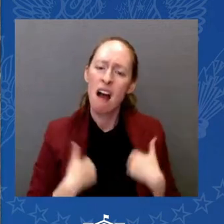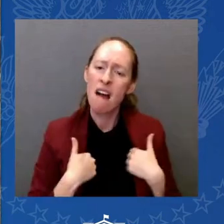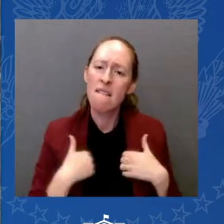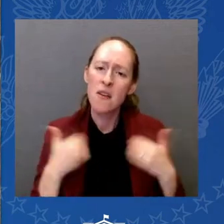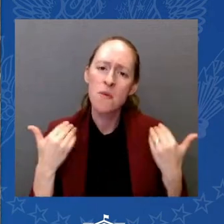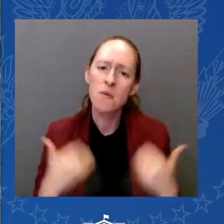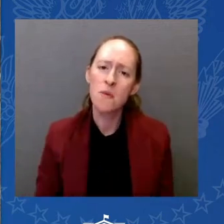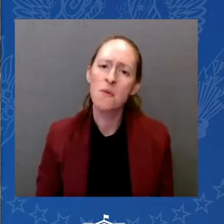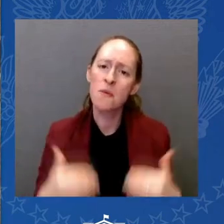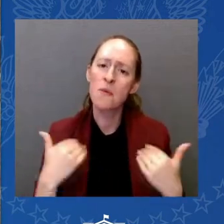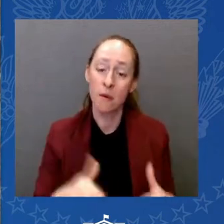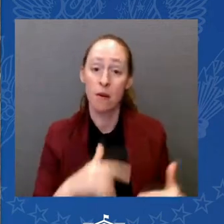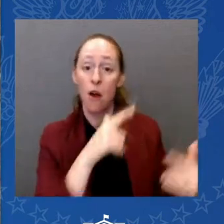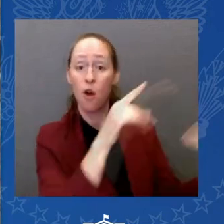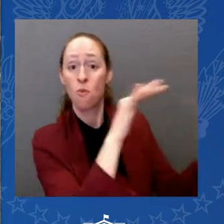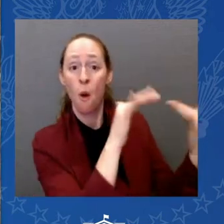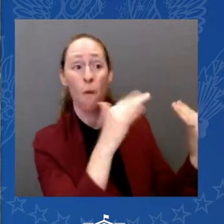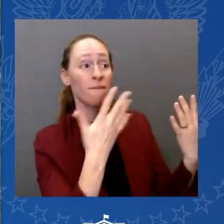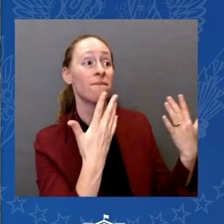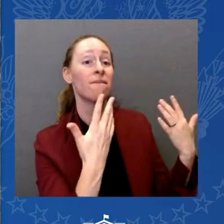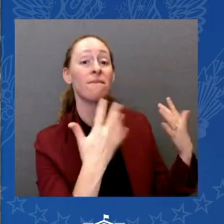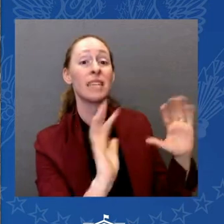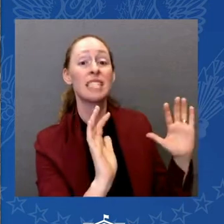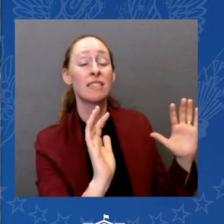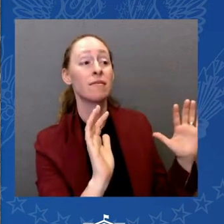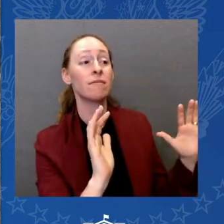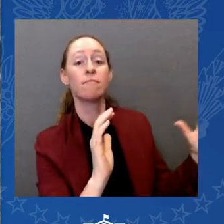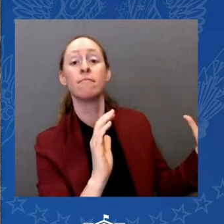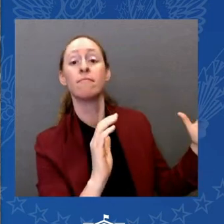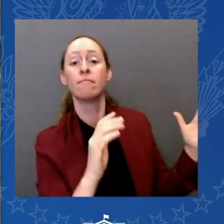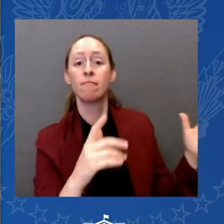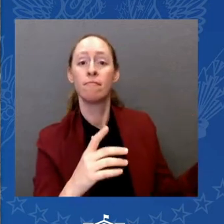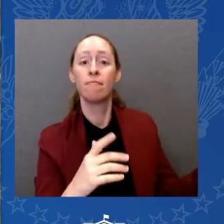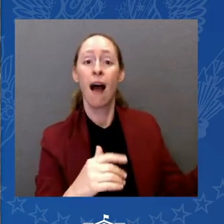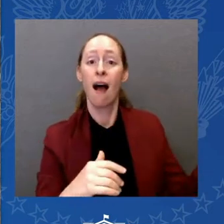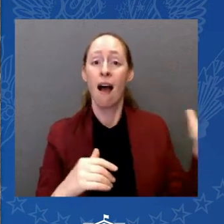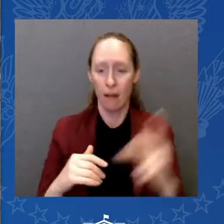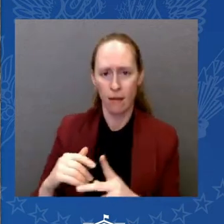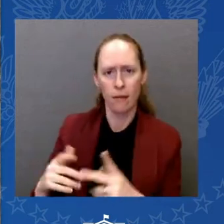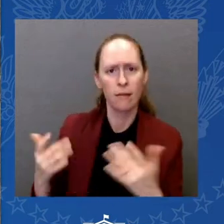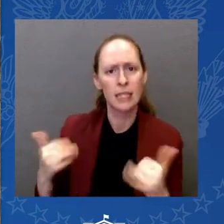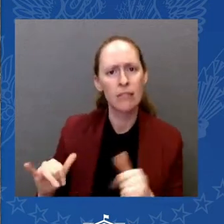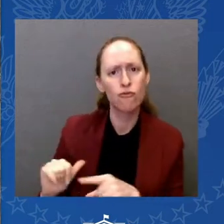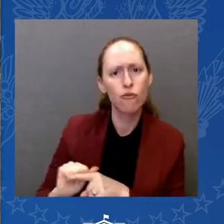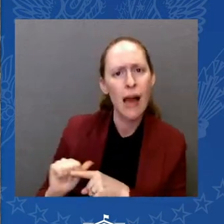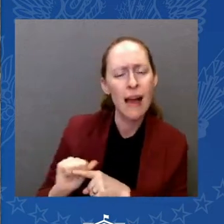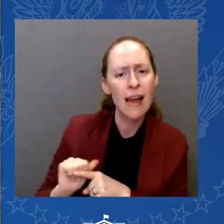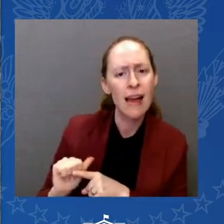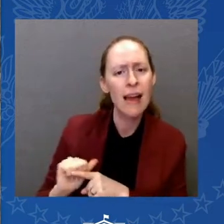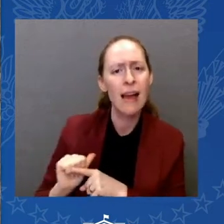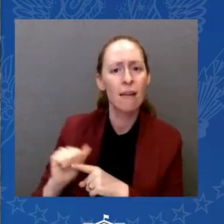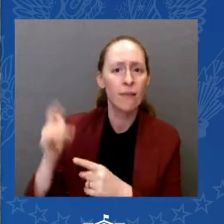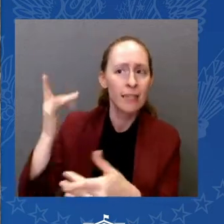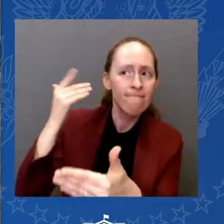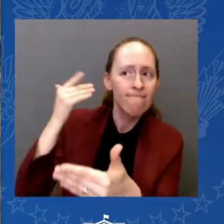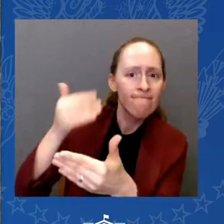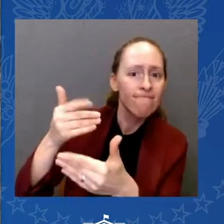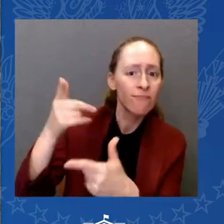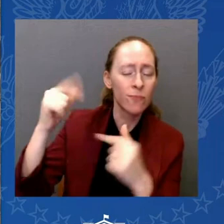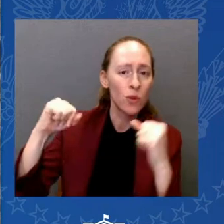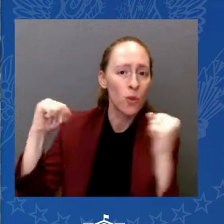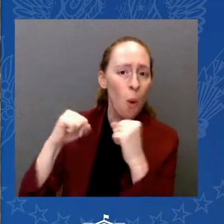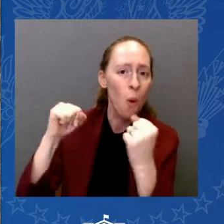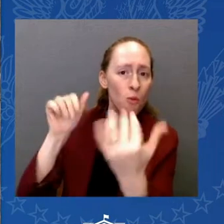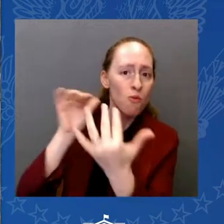Iraq? Is this really the President of the United States? Is this the guy who's trying to kick out 20 to